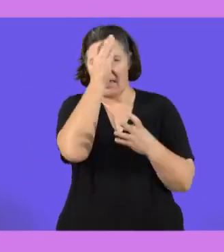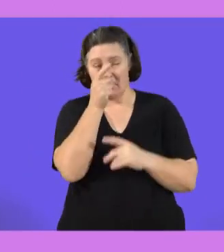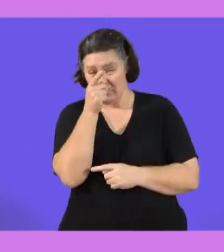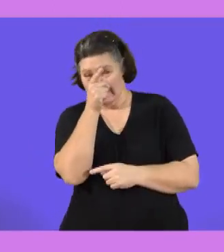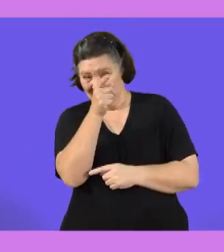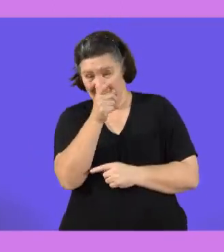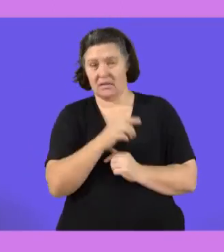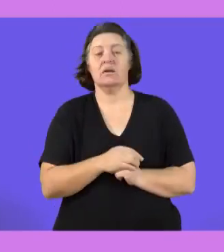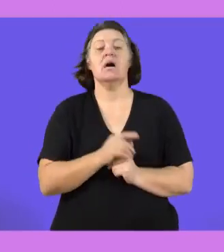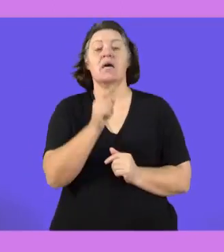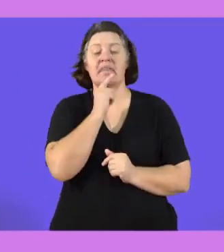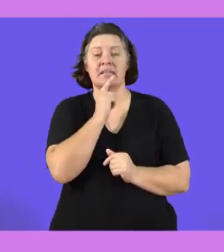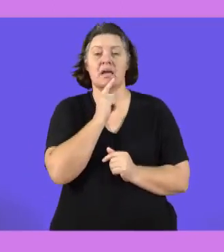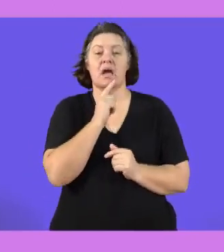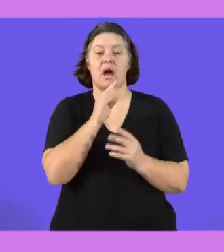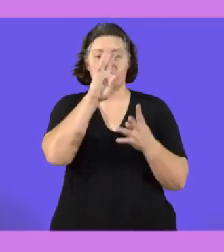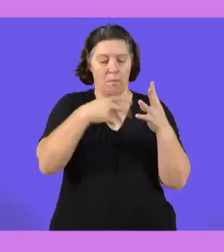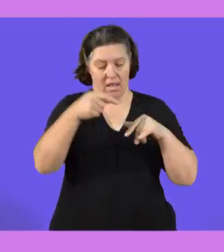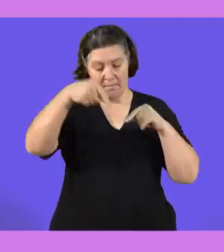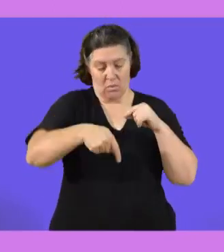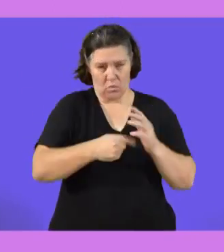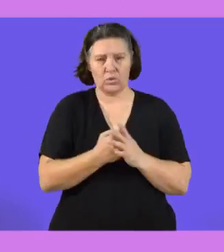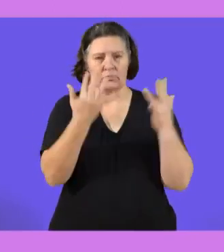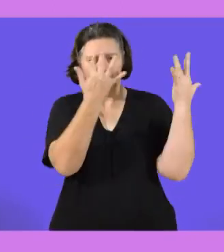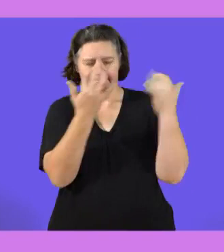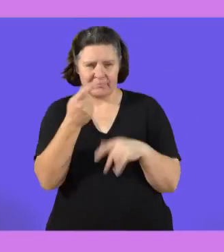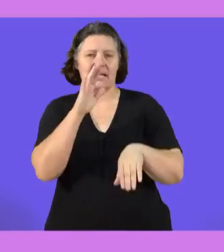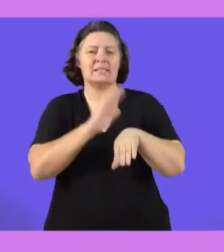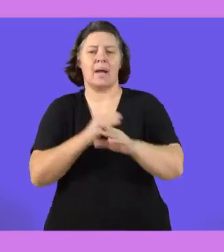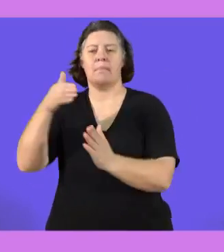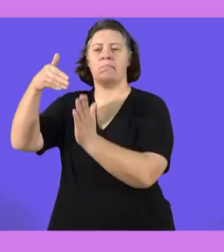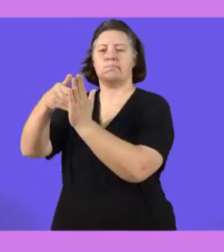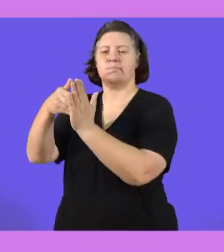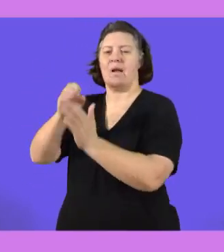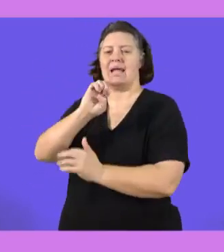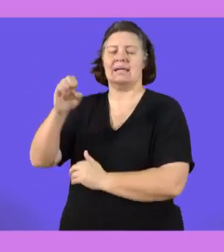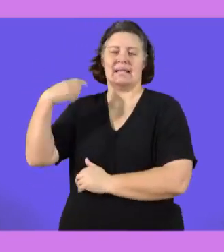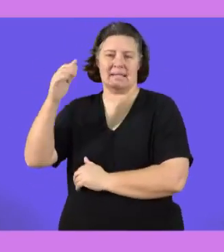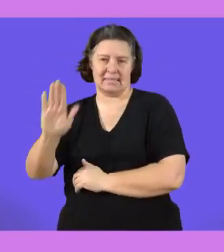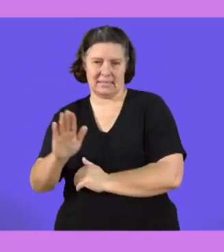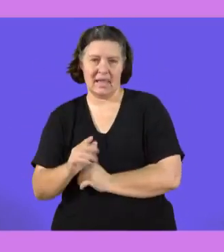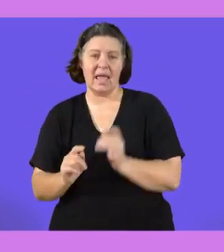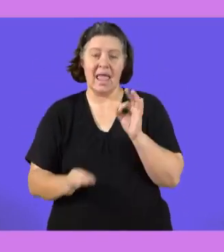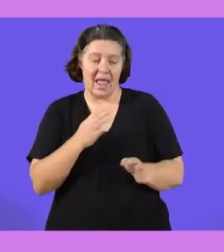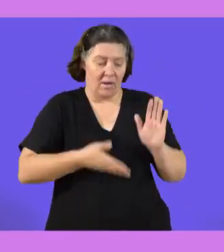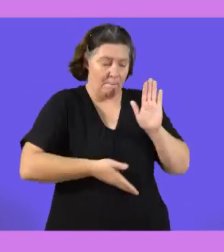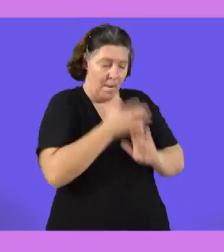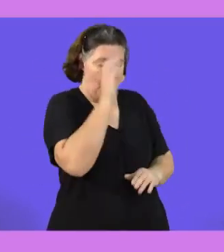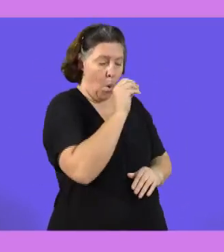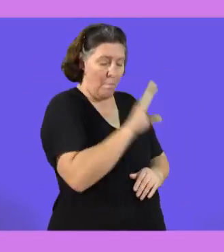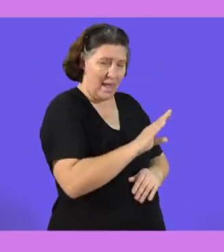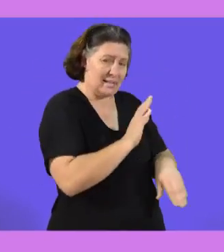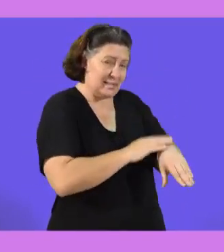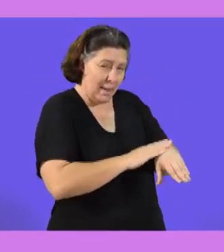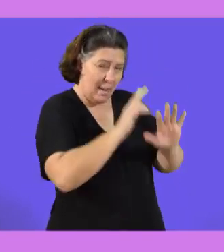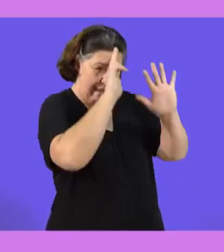Use the information above and the formula below to determine at what time they arrived in East London if they have left